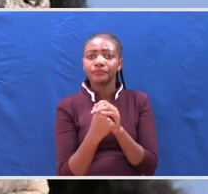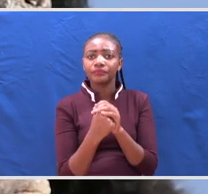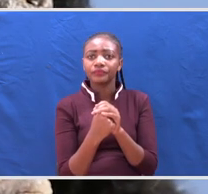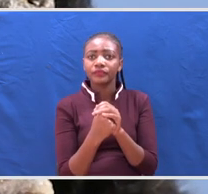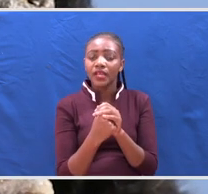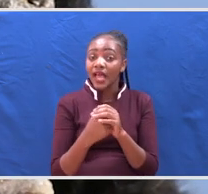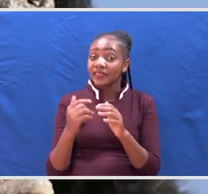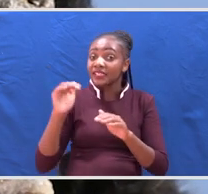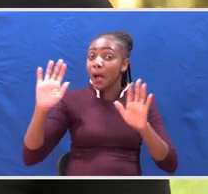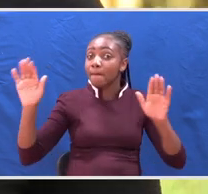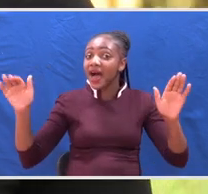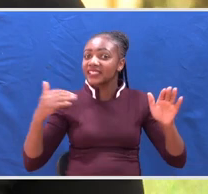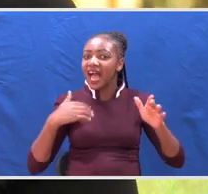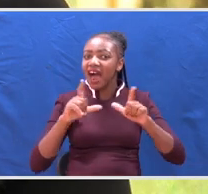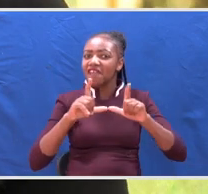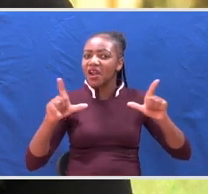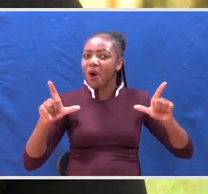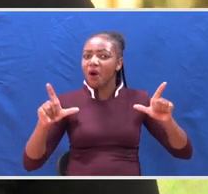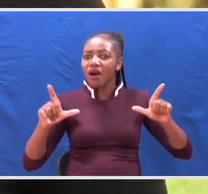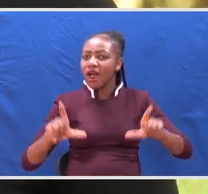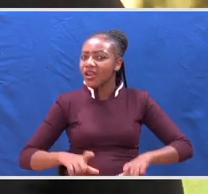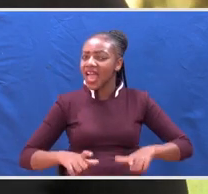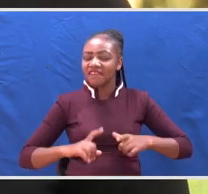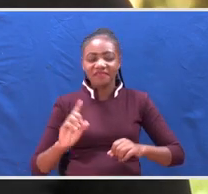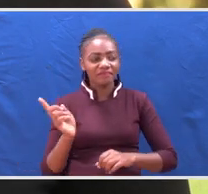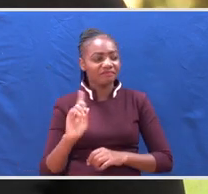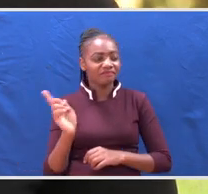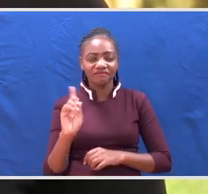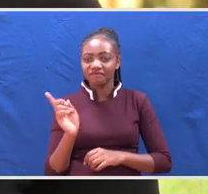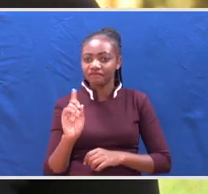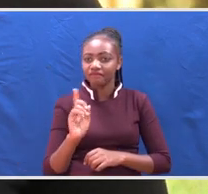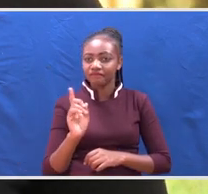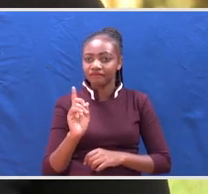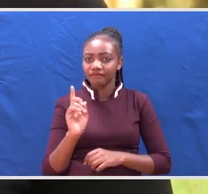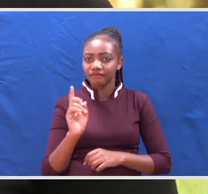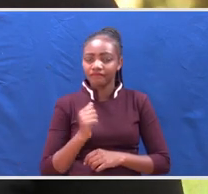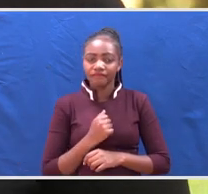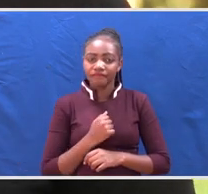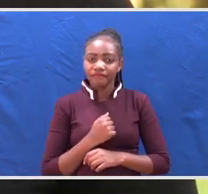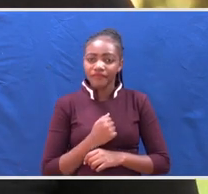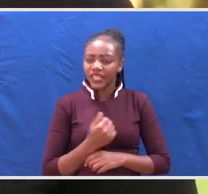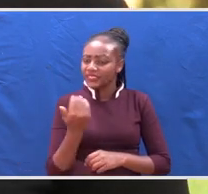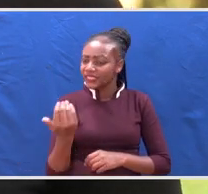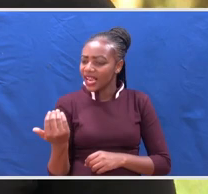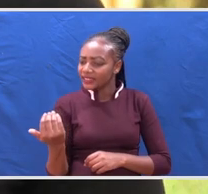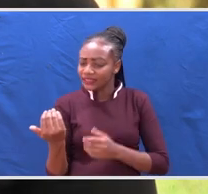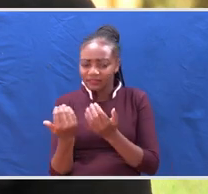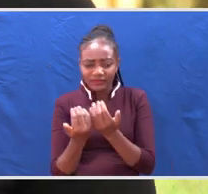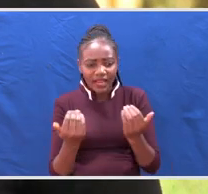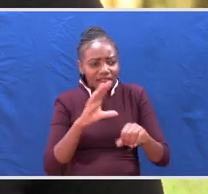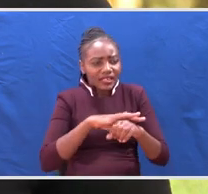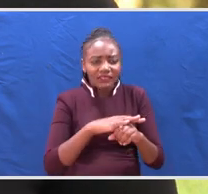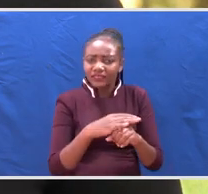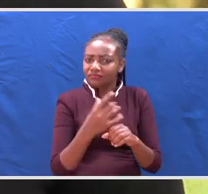have a long lifespan. So what they have is their breeding rate is very low, and therefore that's